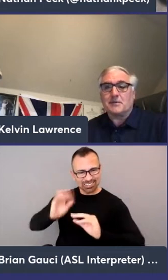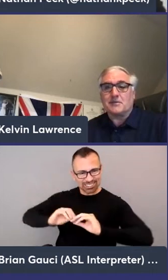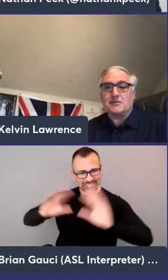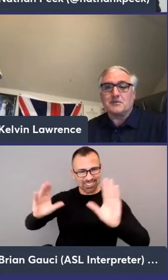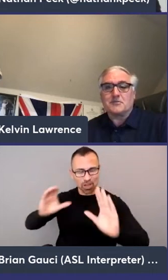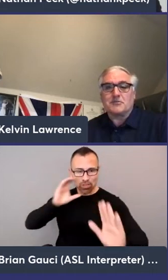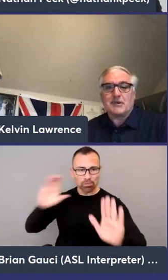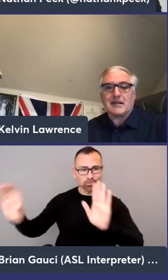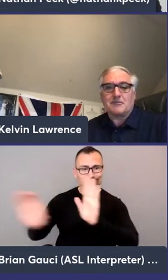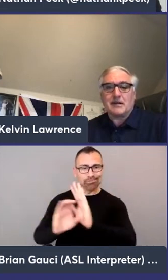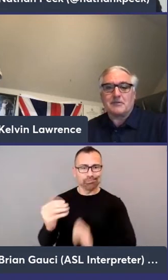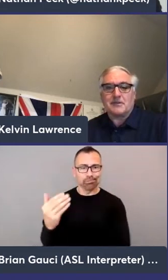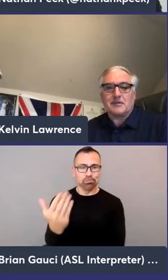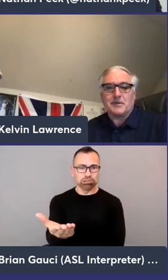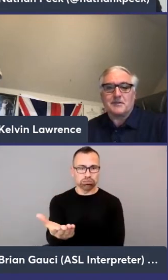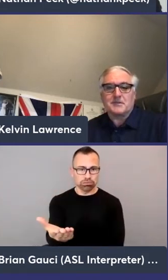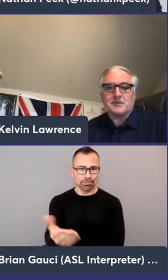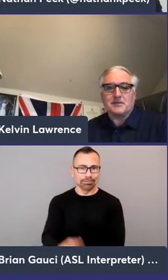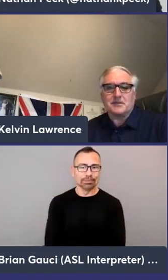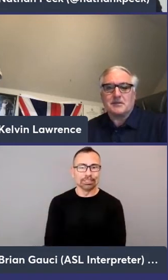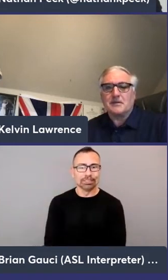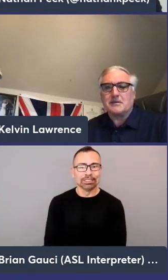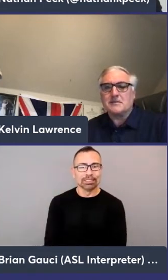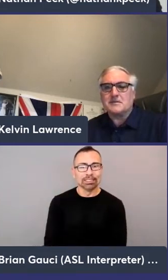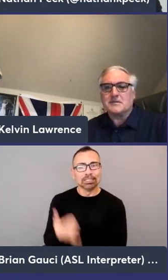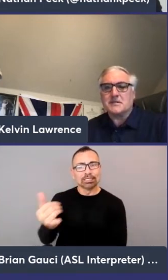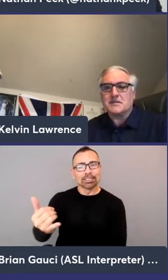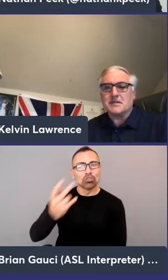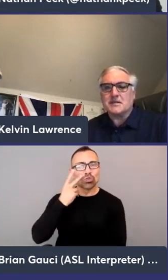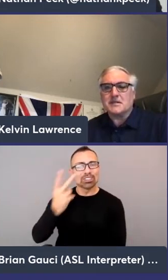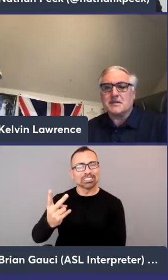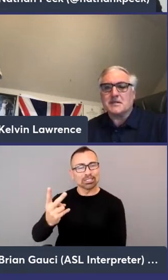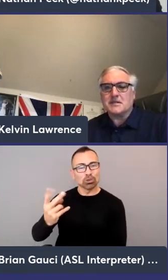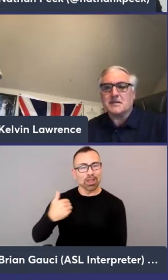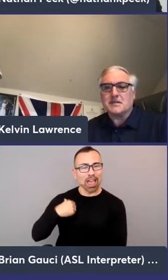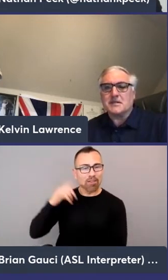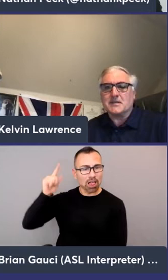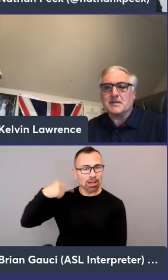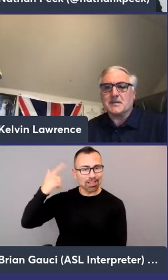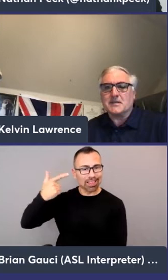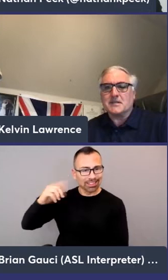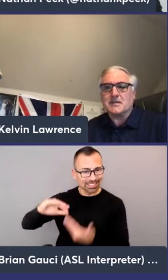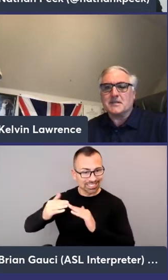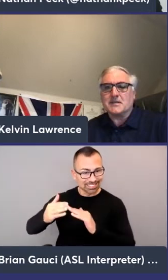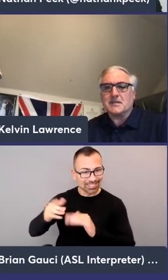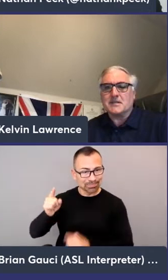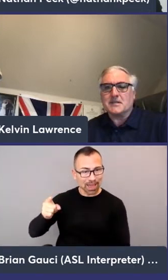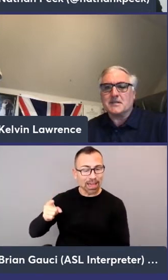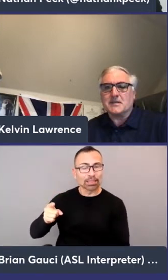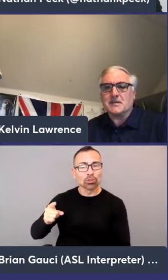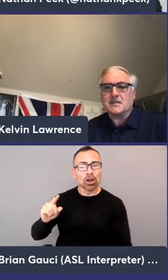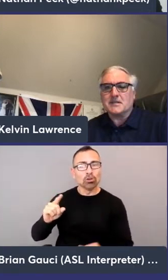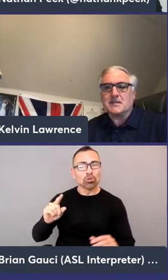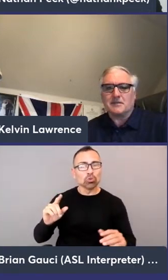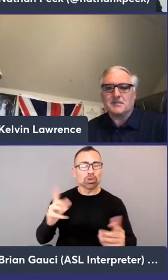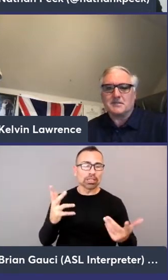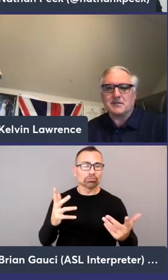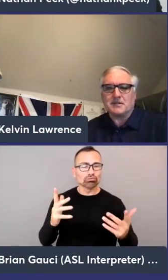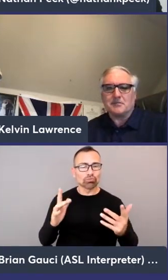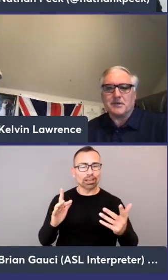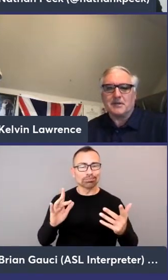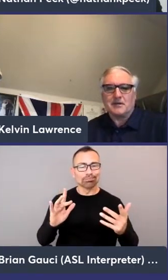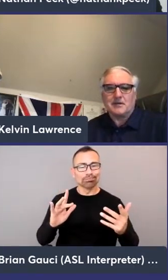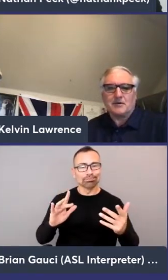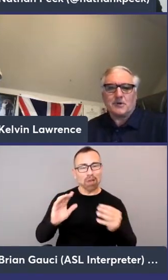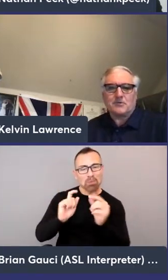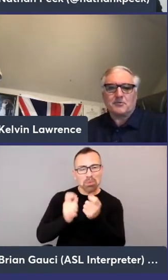back. I'm going to just drag it around a little bit so you can see the picture a bit better. So we came from London City